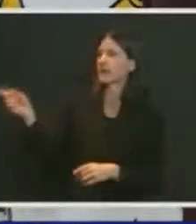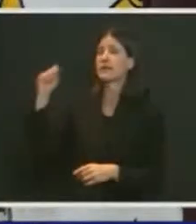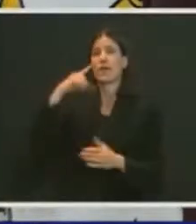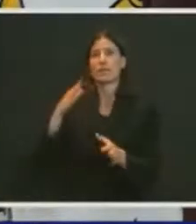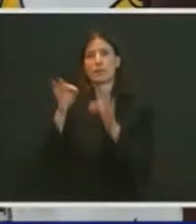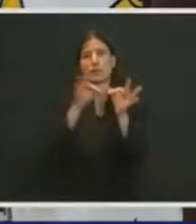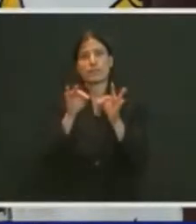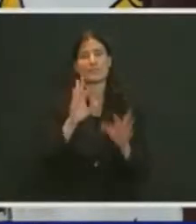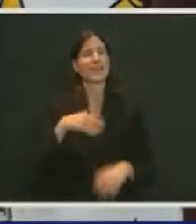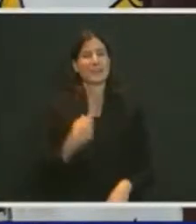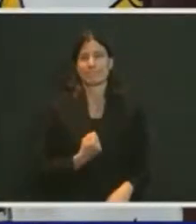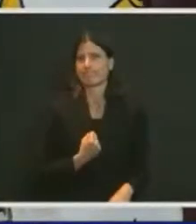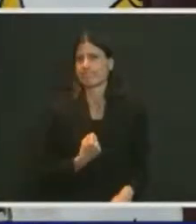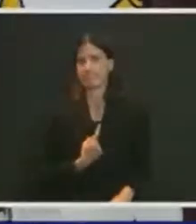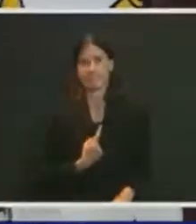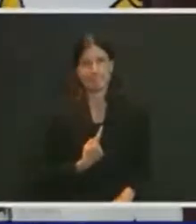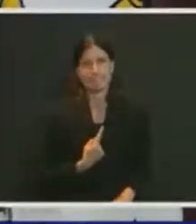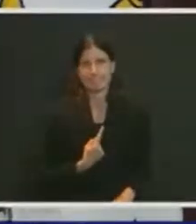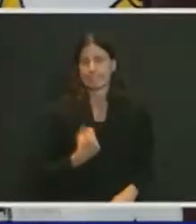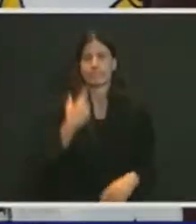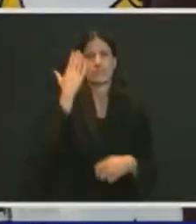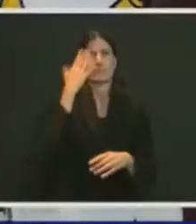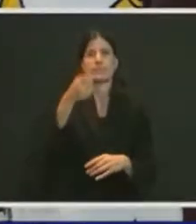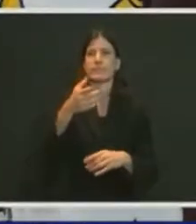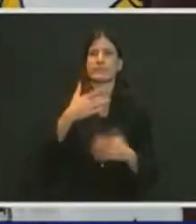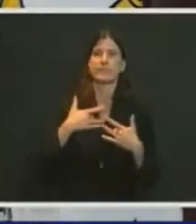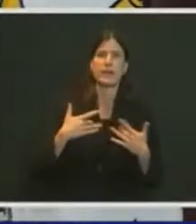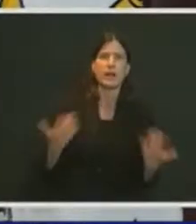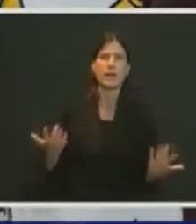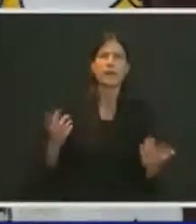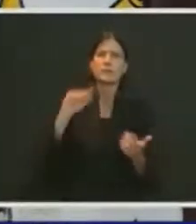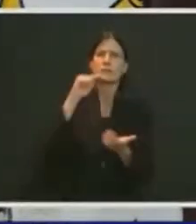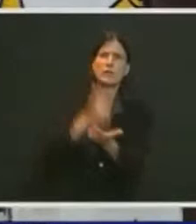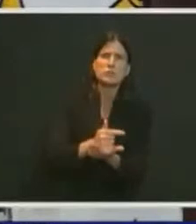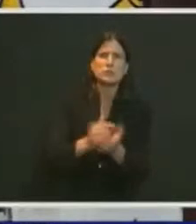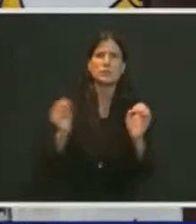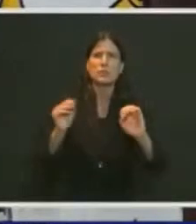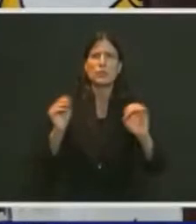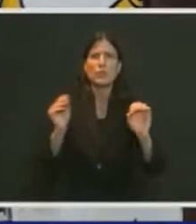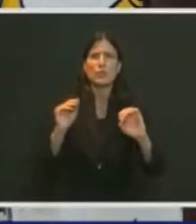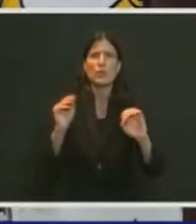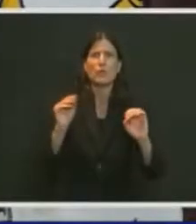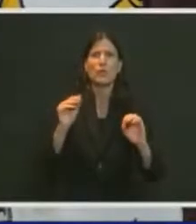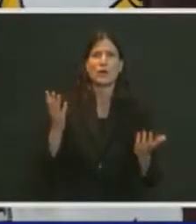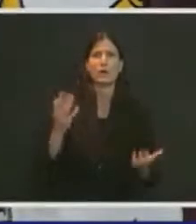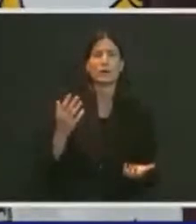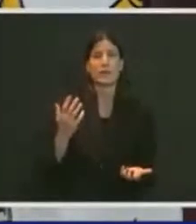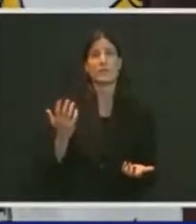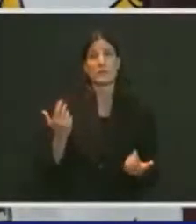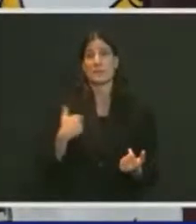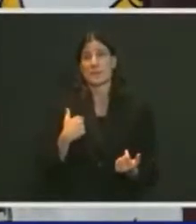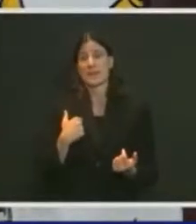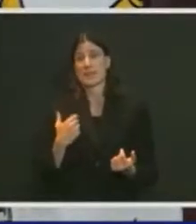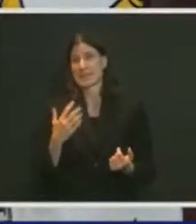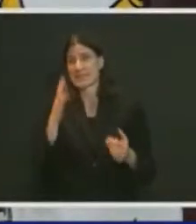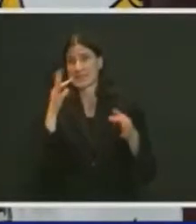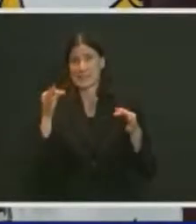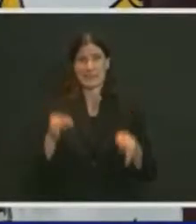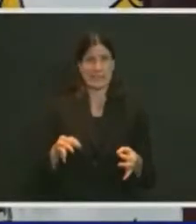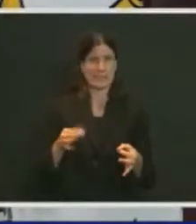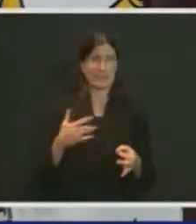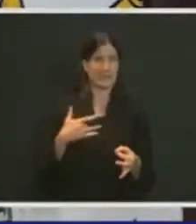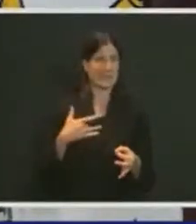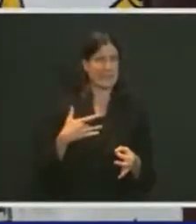changing picture, and it's really hard to give guidance around what I think might be okay a month from